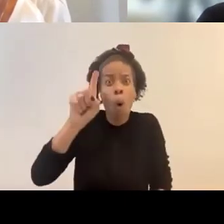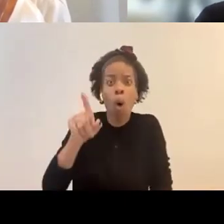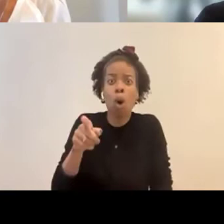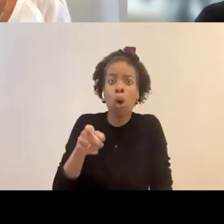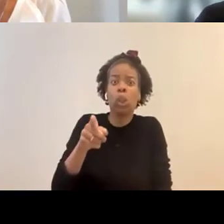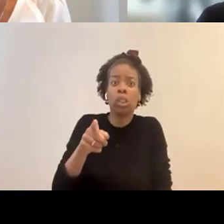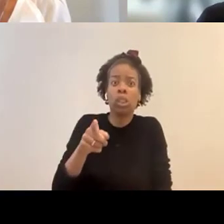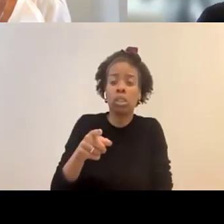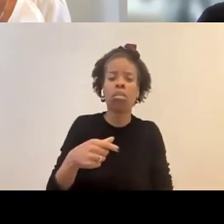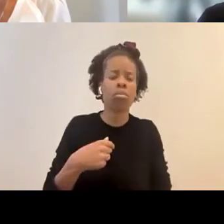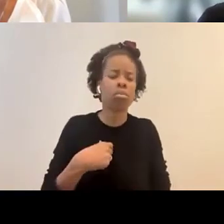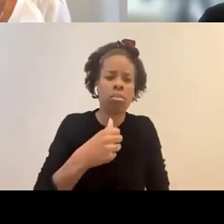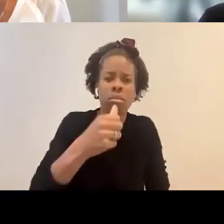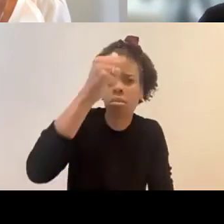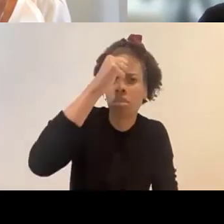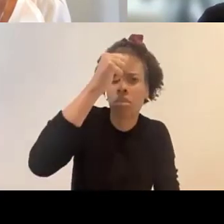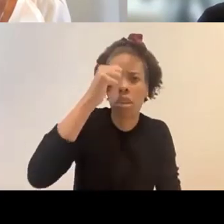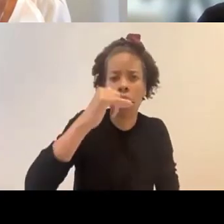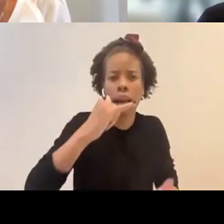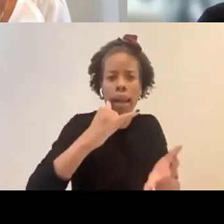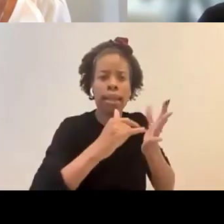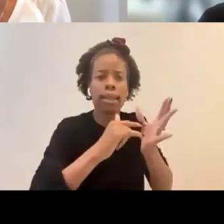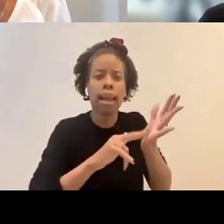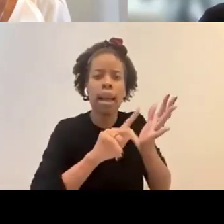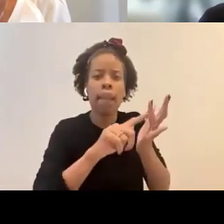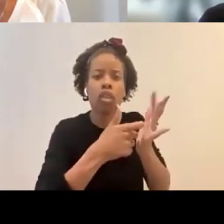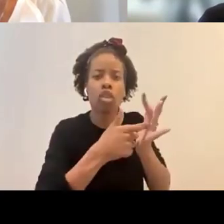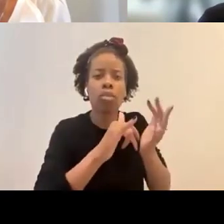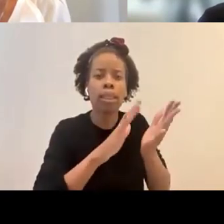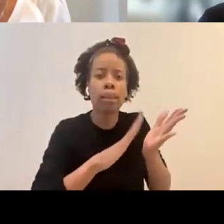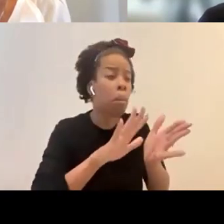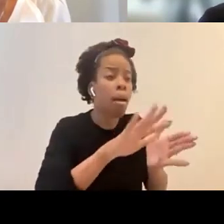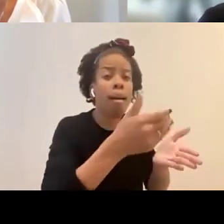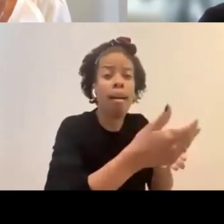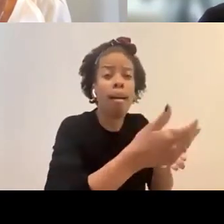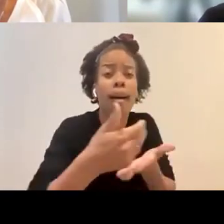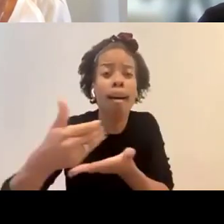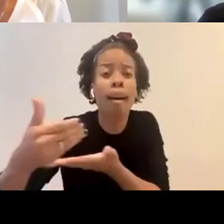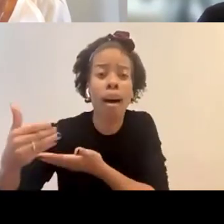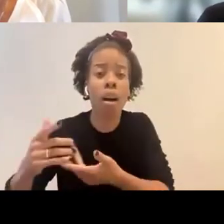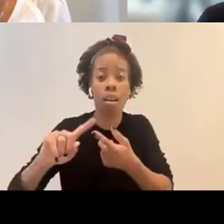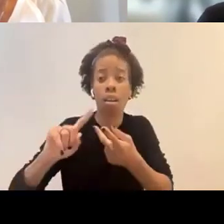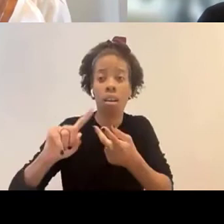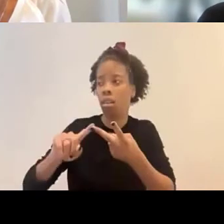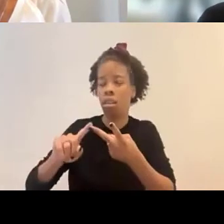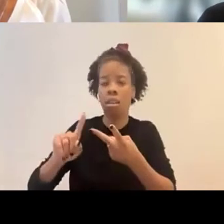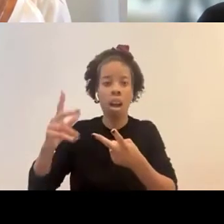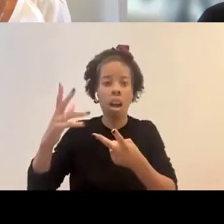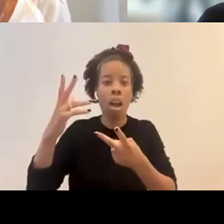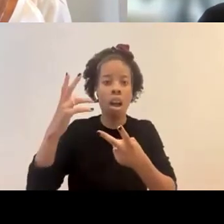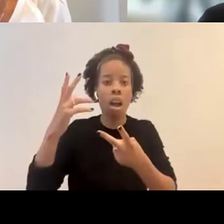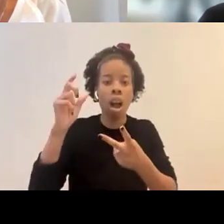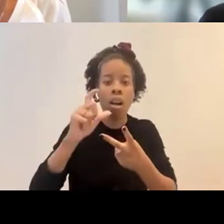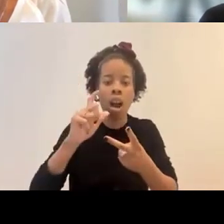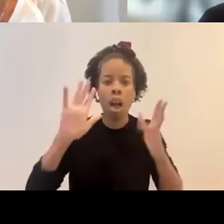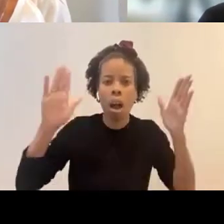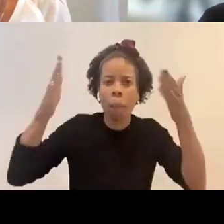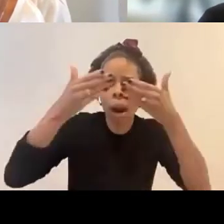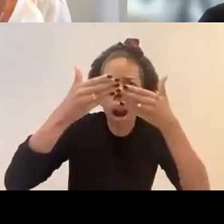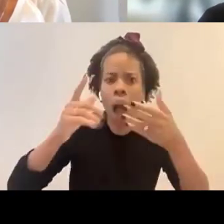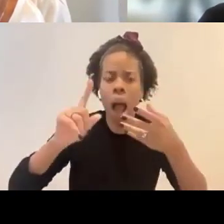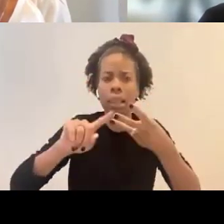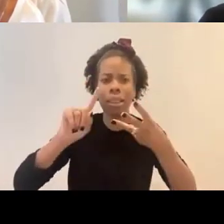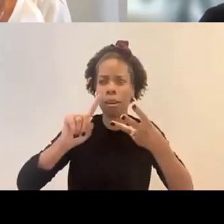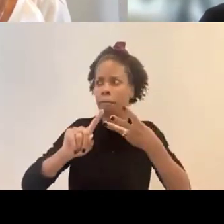white gaze, of saviorism, of neutrality, exclusion, colorblindness, but